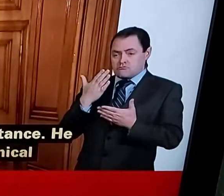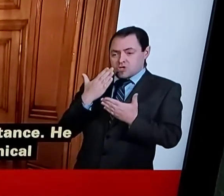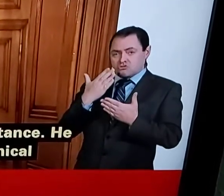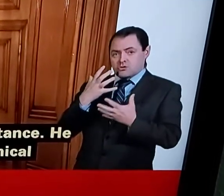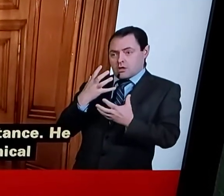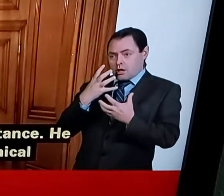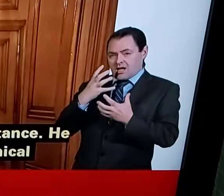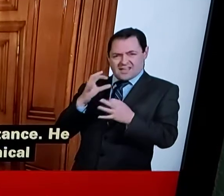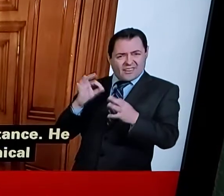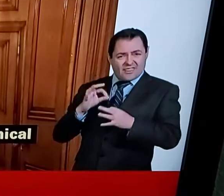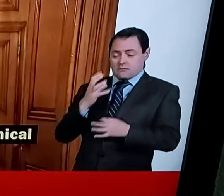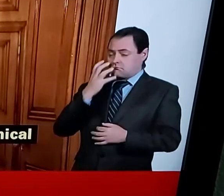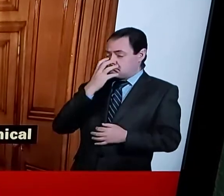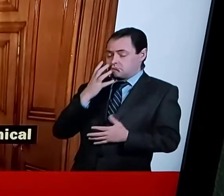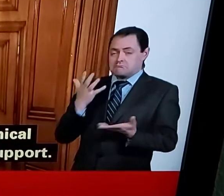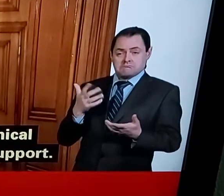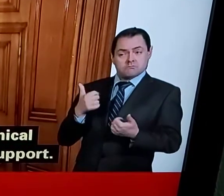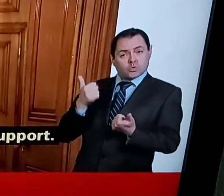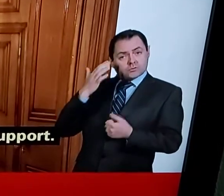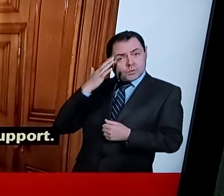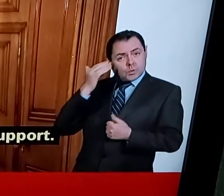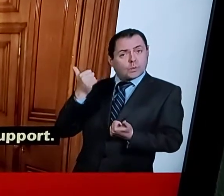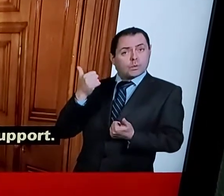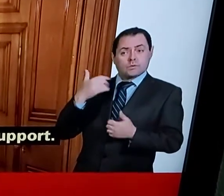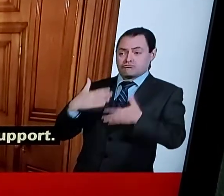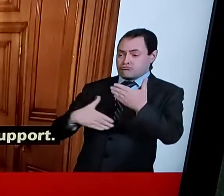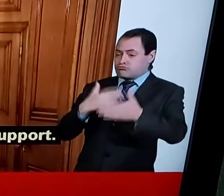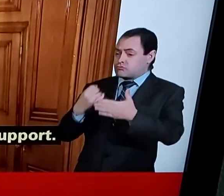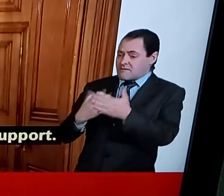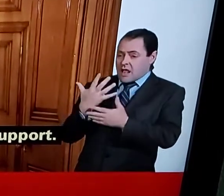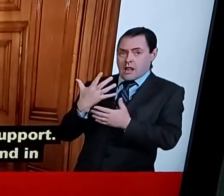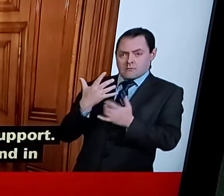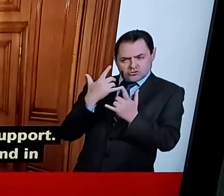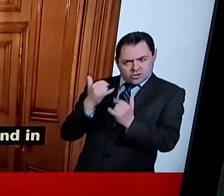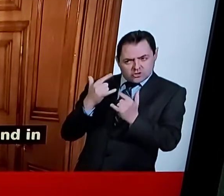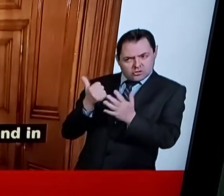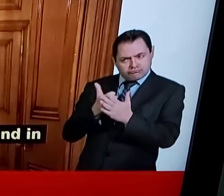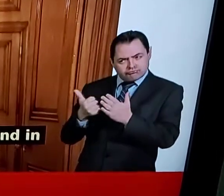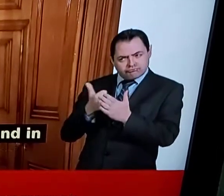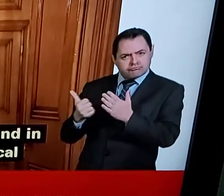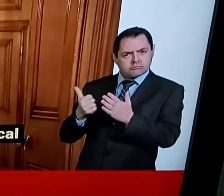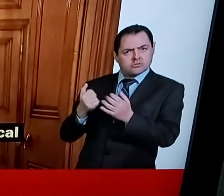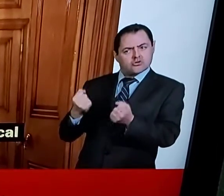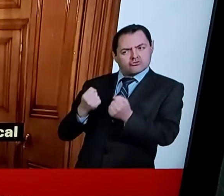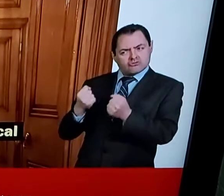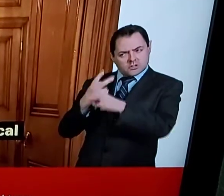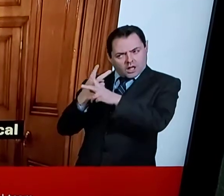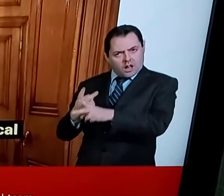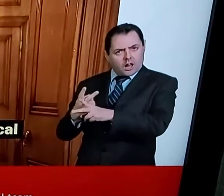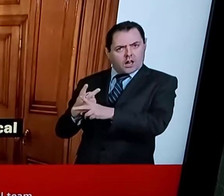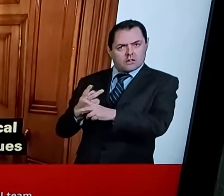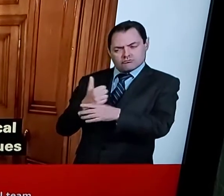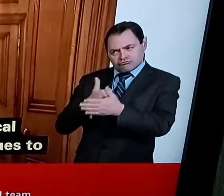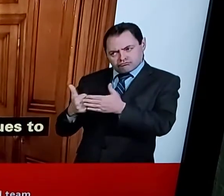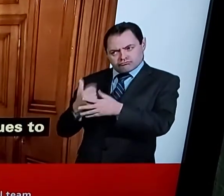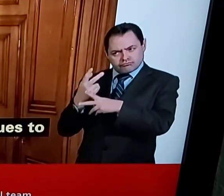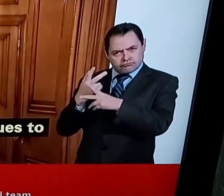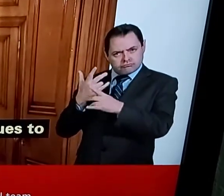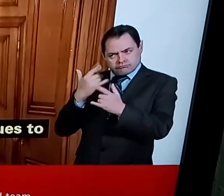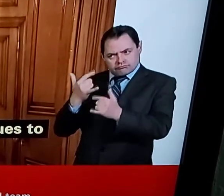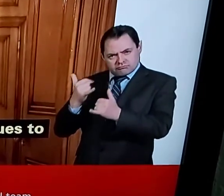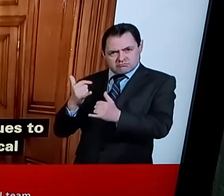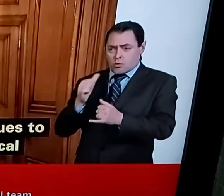with usual clinical practice, his progress continues to be monitored closely in critical care, and we'll give further updates on the PM's